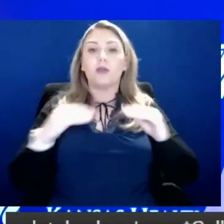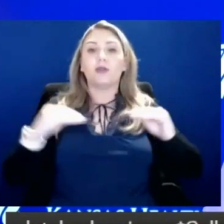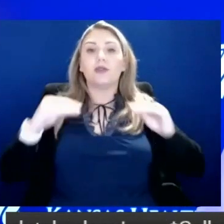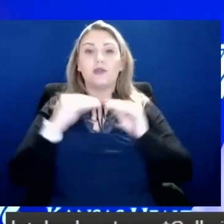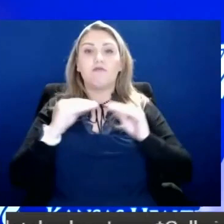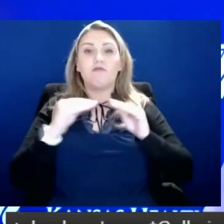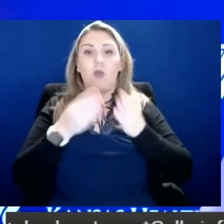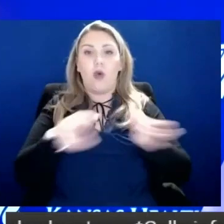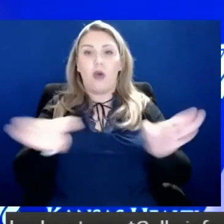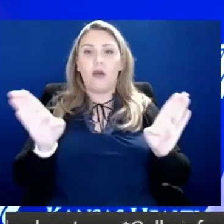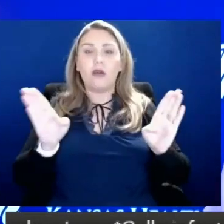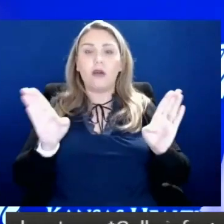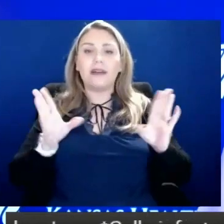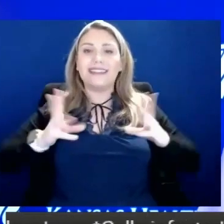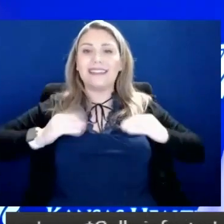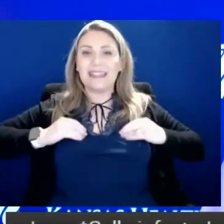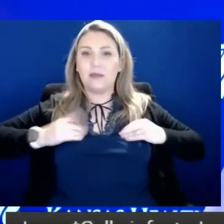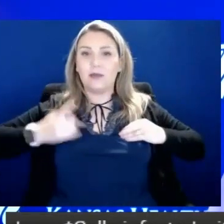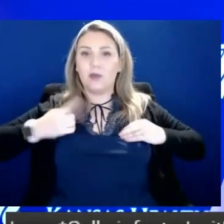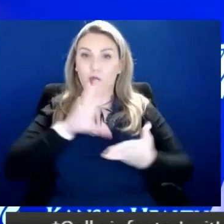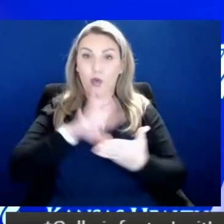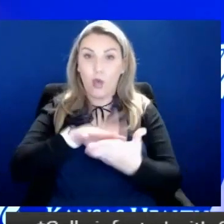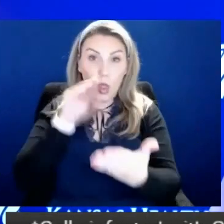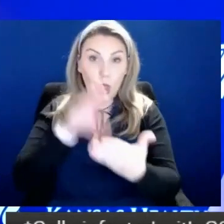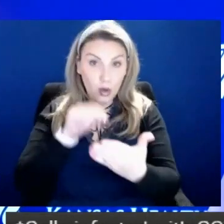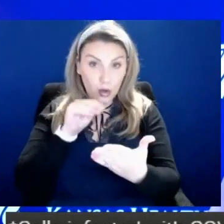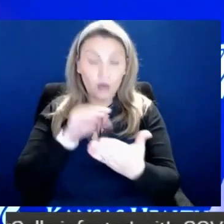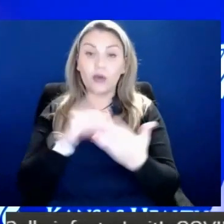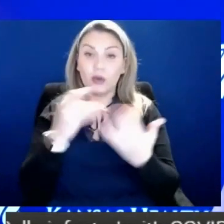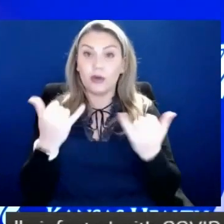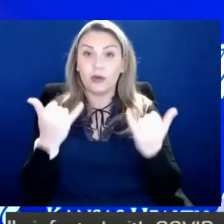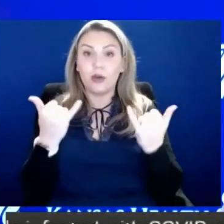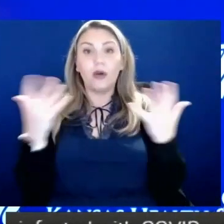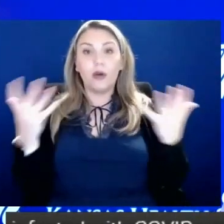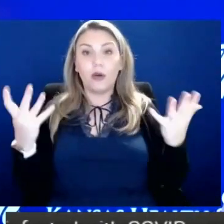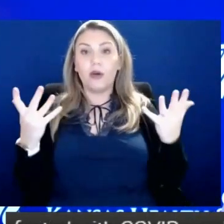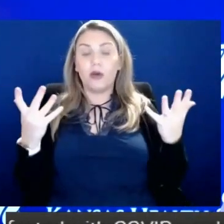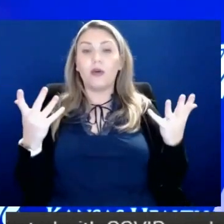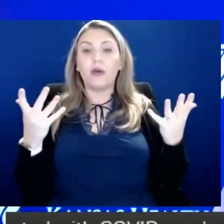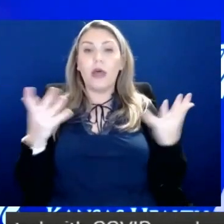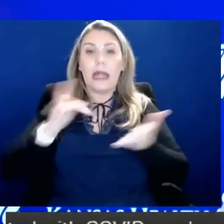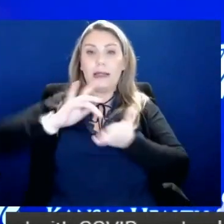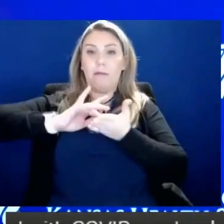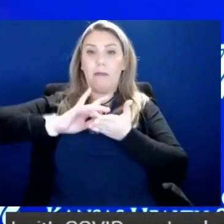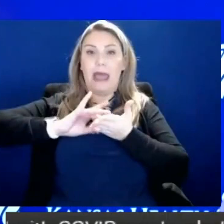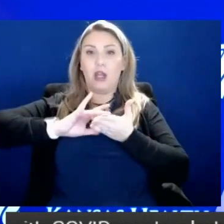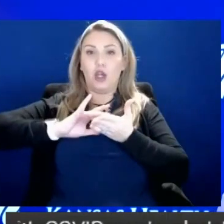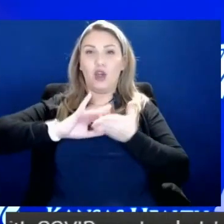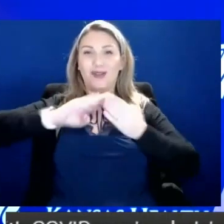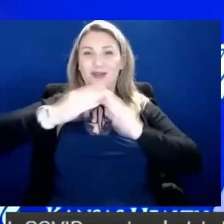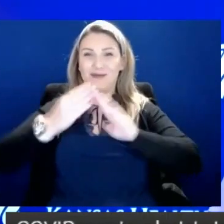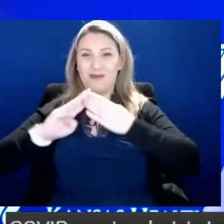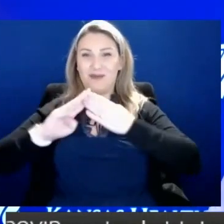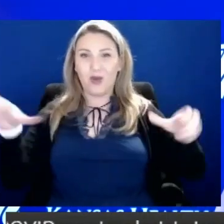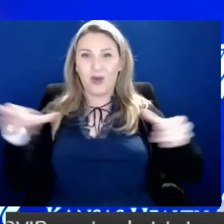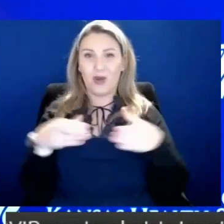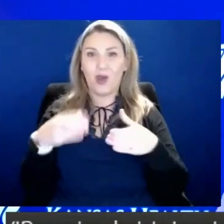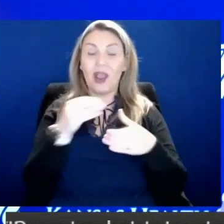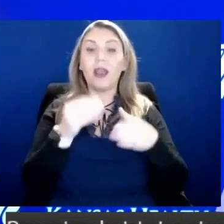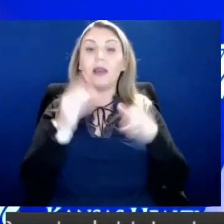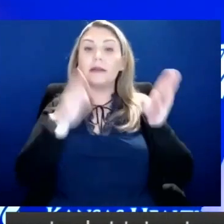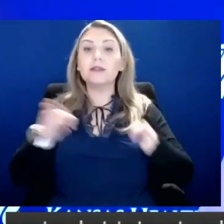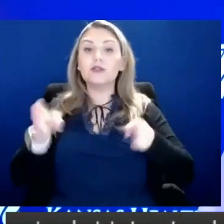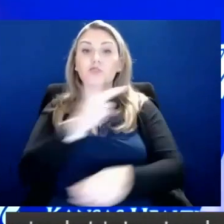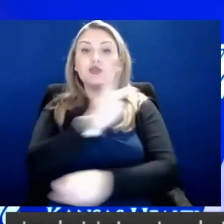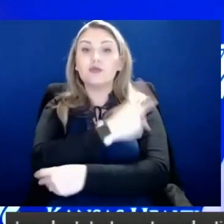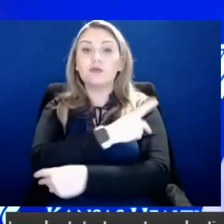becoming more accepted. We are learning as a medical community, but also as individual patients, really a